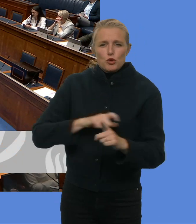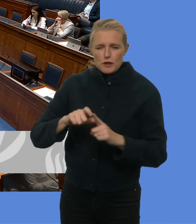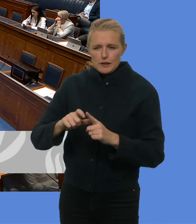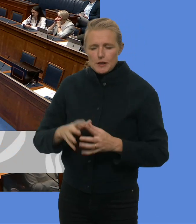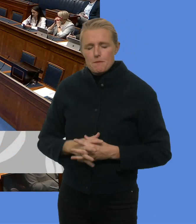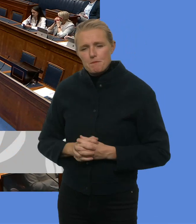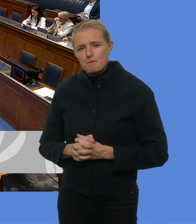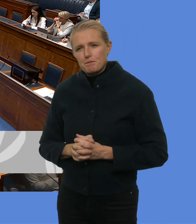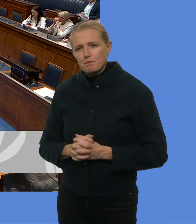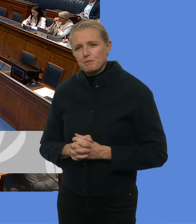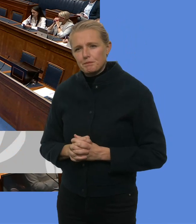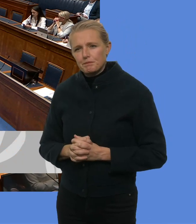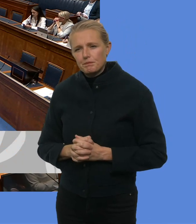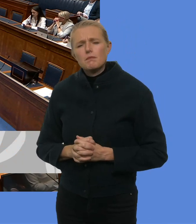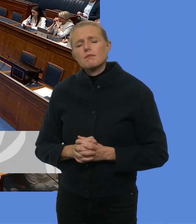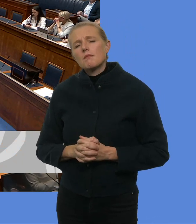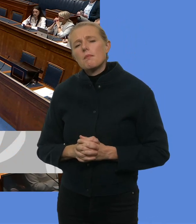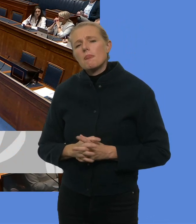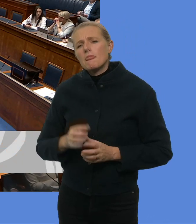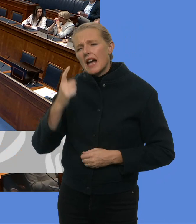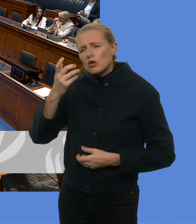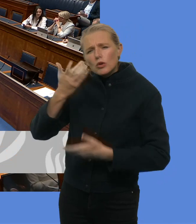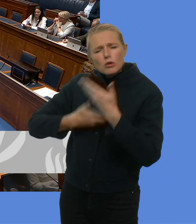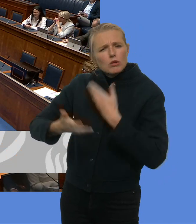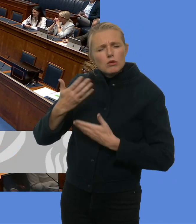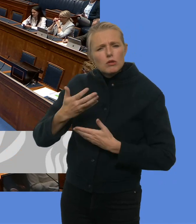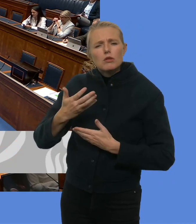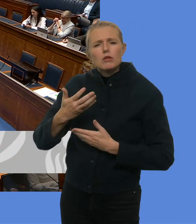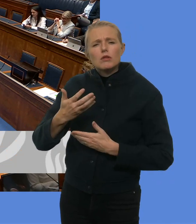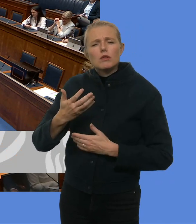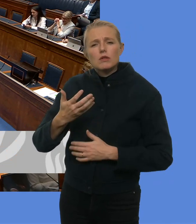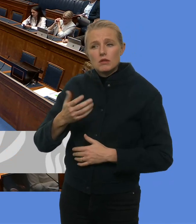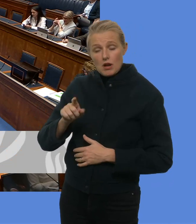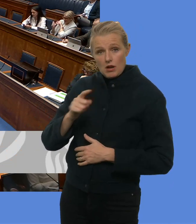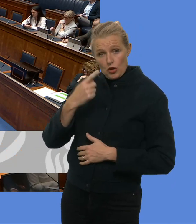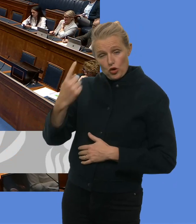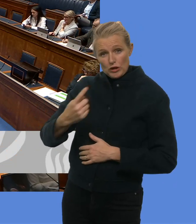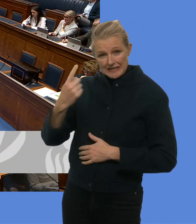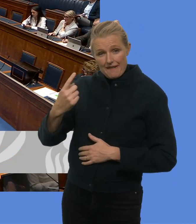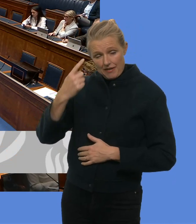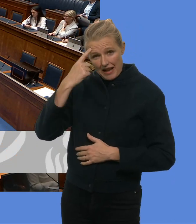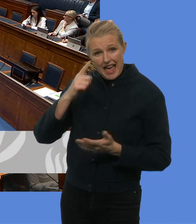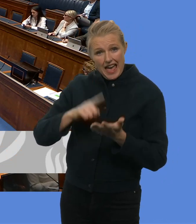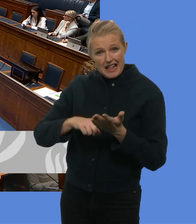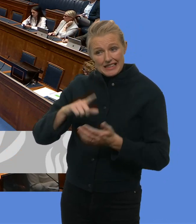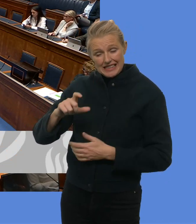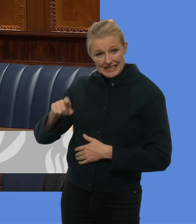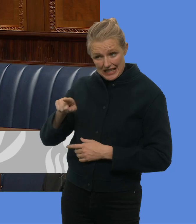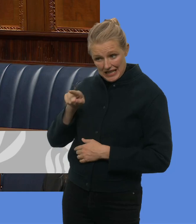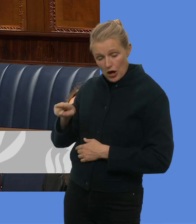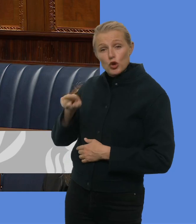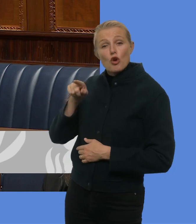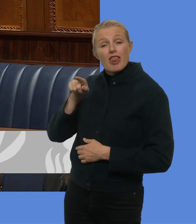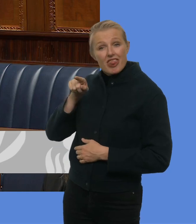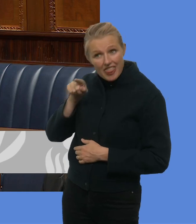Thank you, Mr. Speaker. Can the Minister provide an assessment of the extent to which he considers that the LCC represents the views of